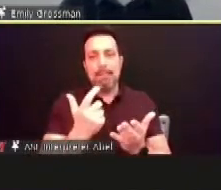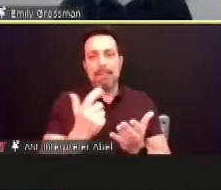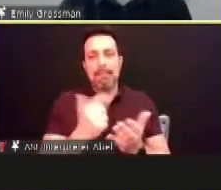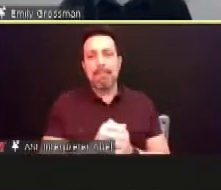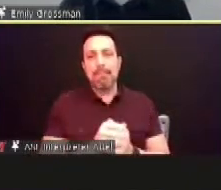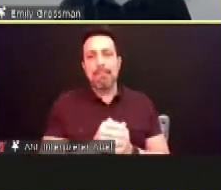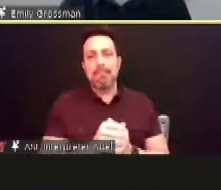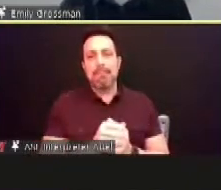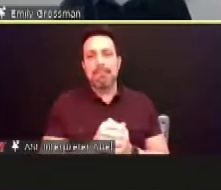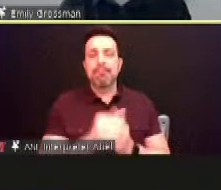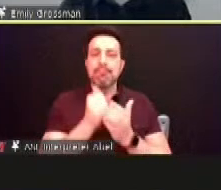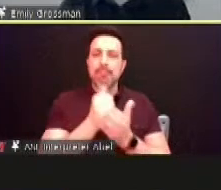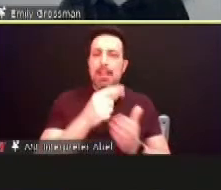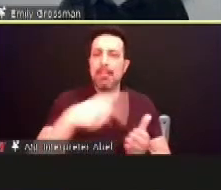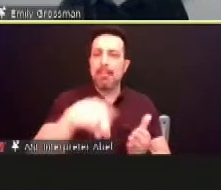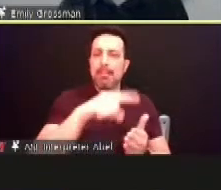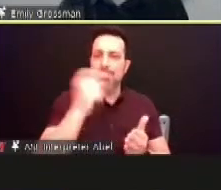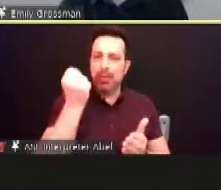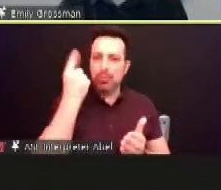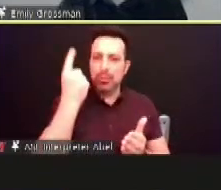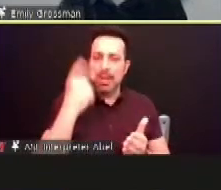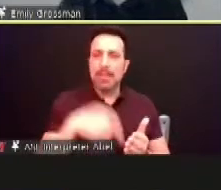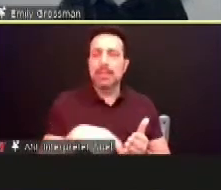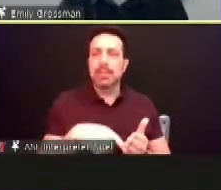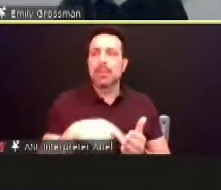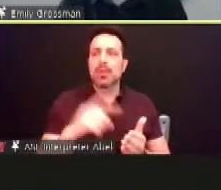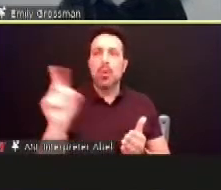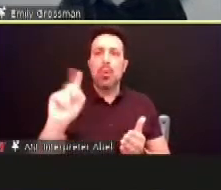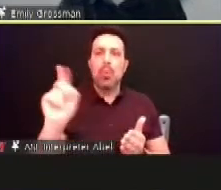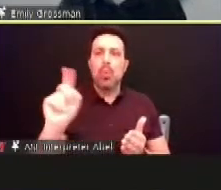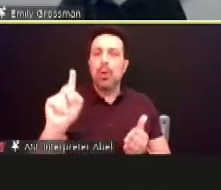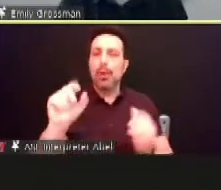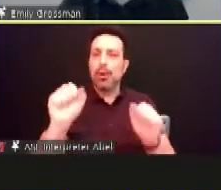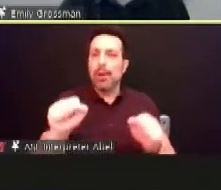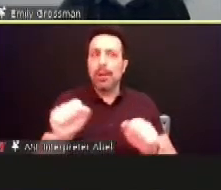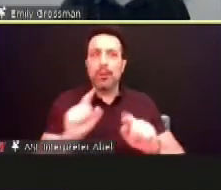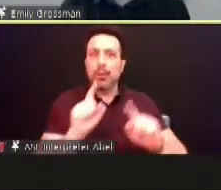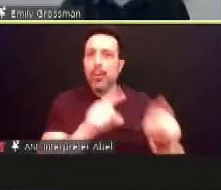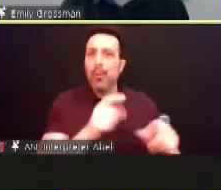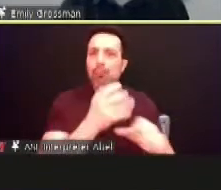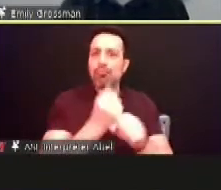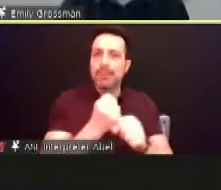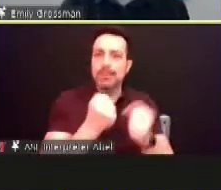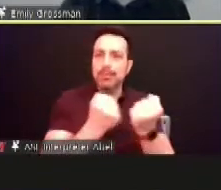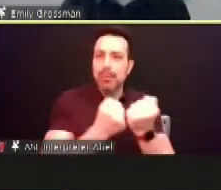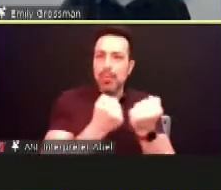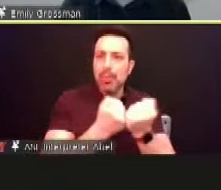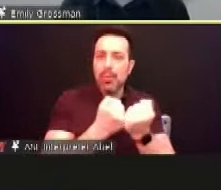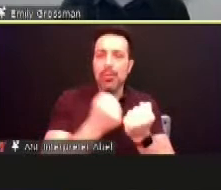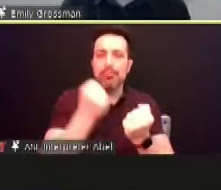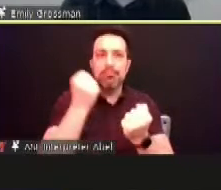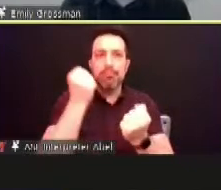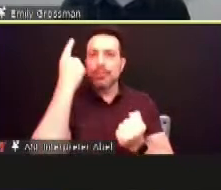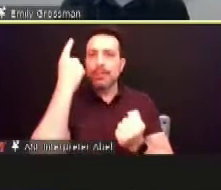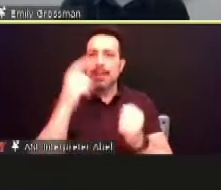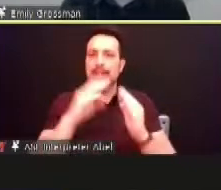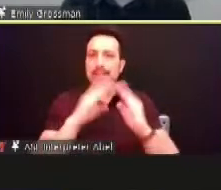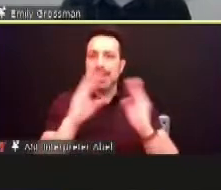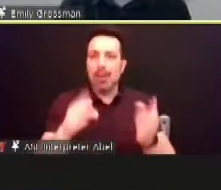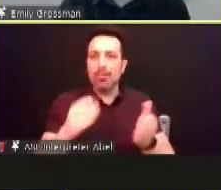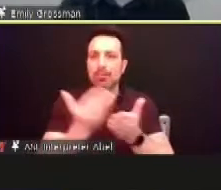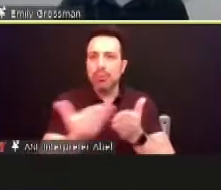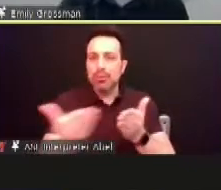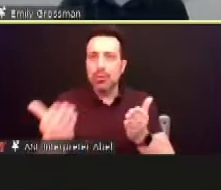By helping them understand where they can go to receive assistance in understanding the housing